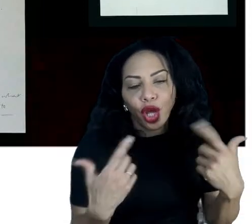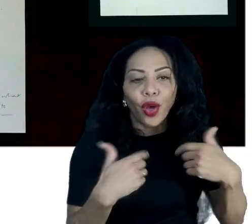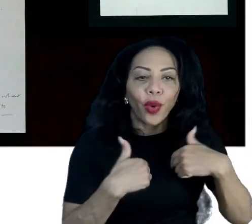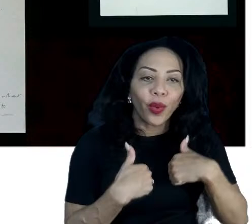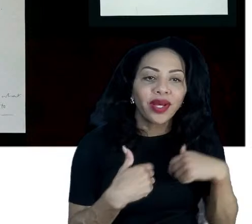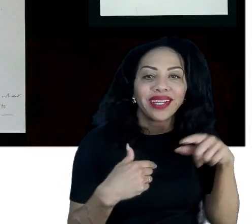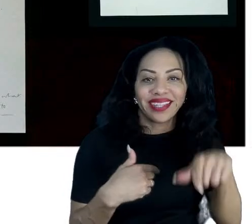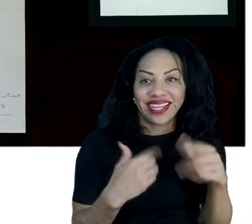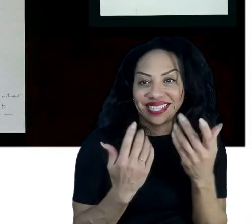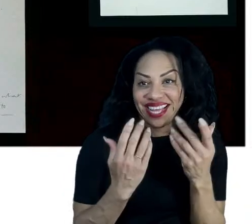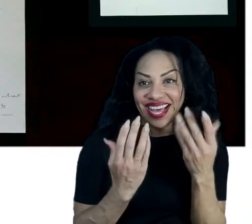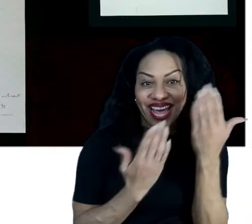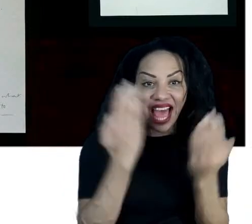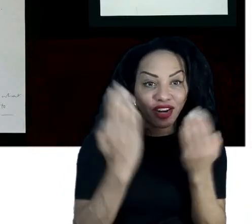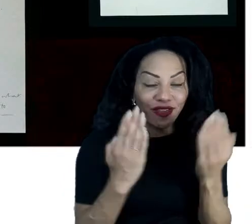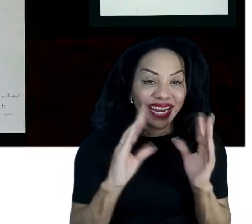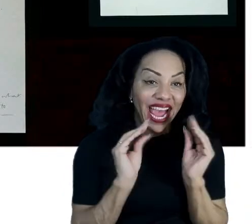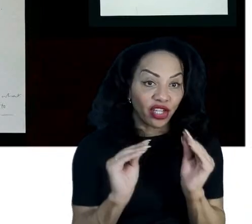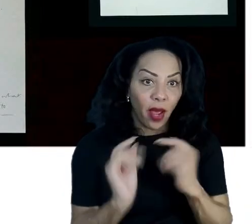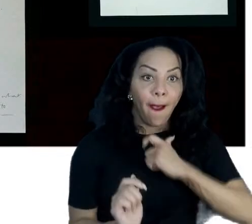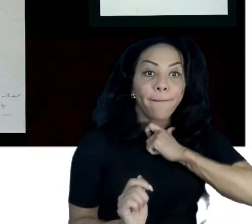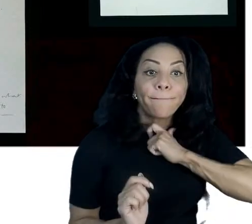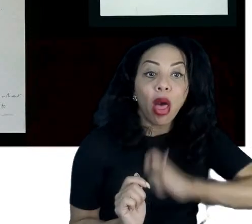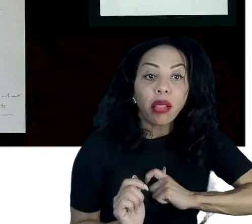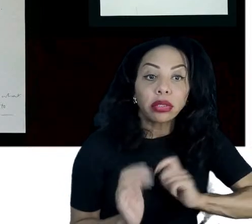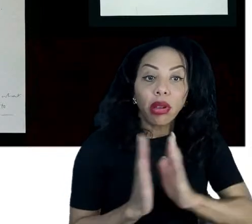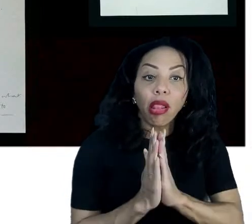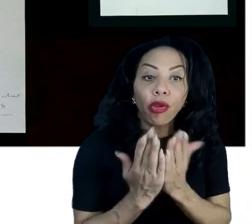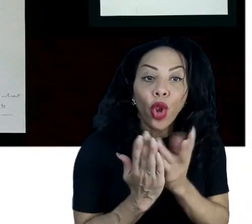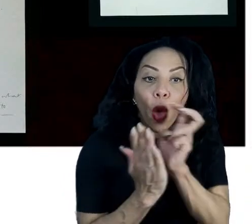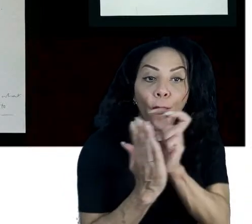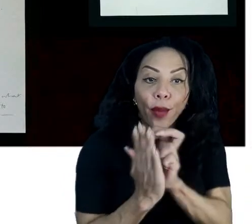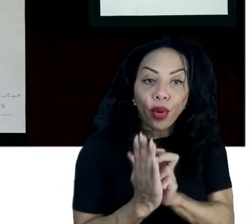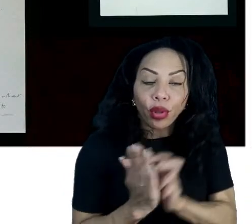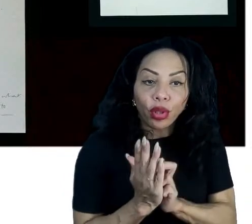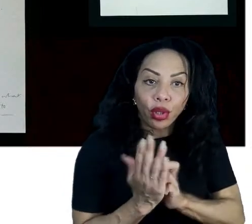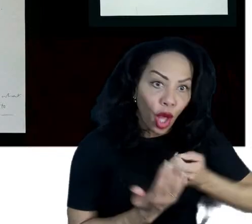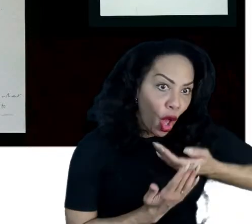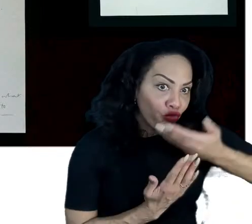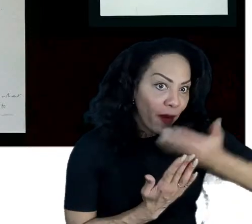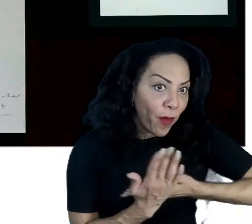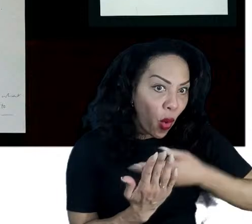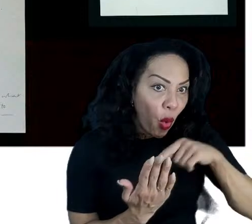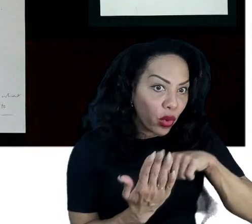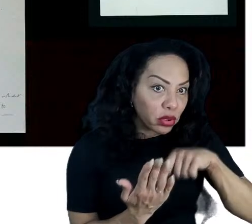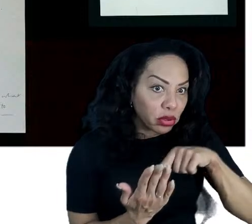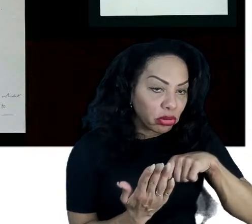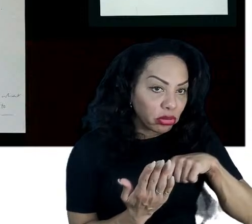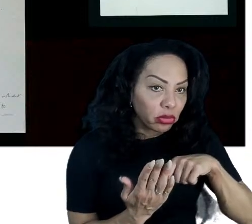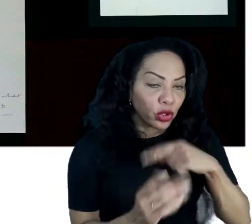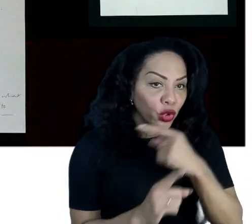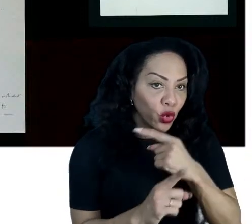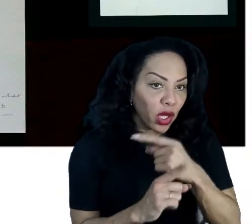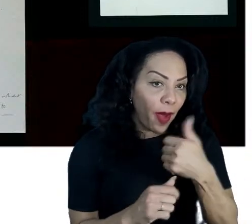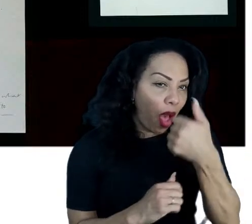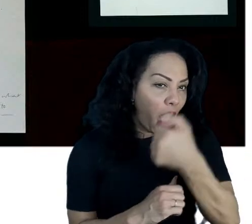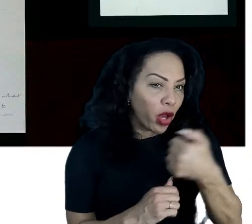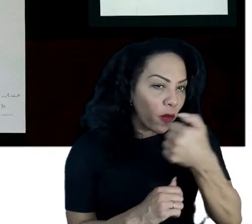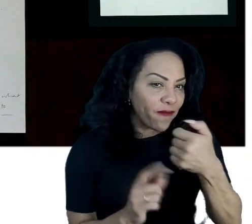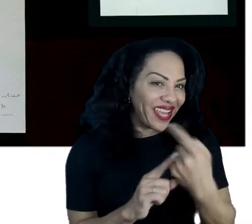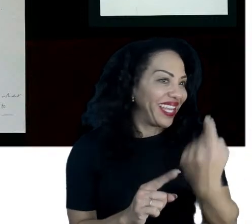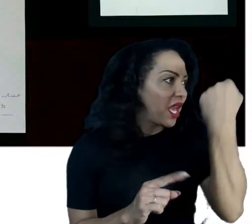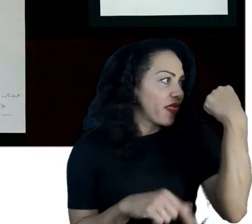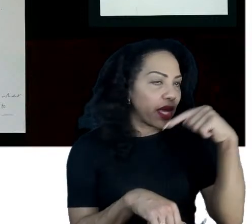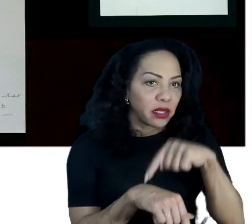notebook. There's a report detailing what was happening at Arnolfini. There's research notes, a telephone